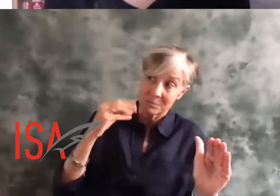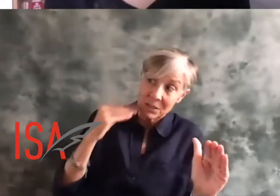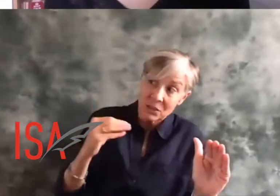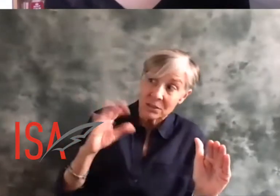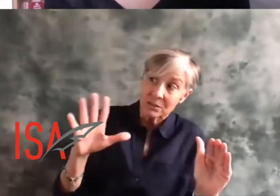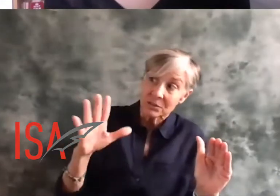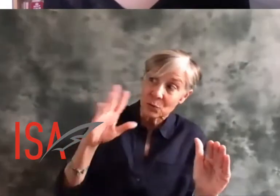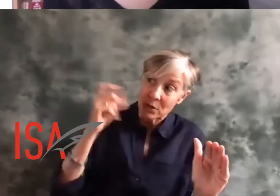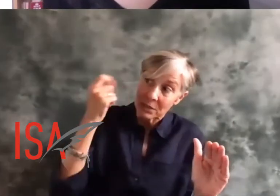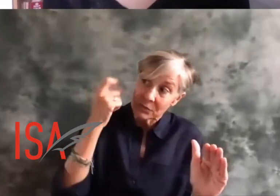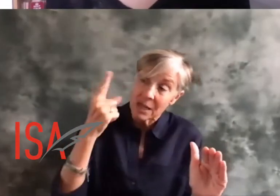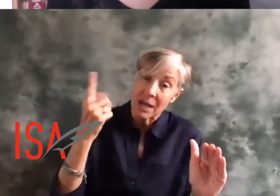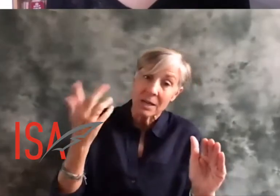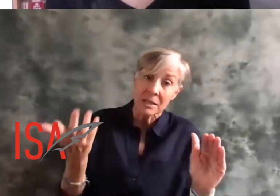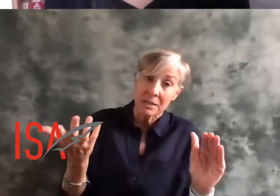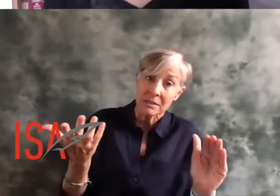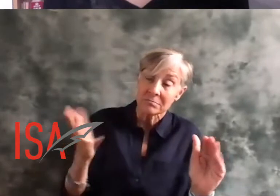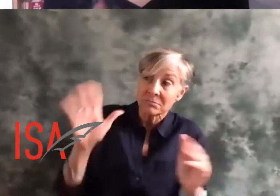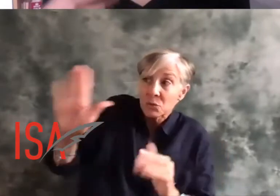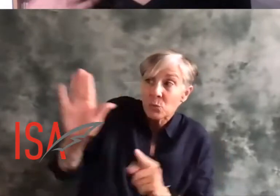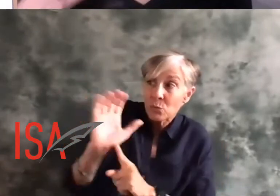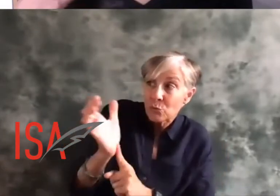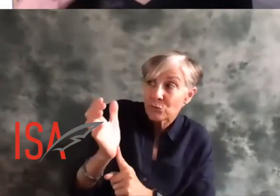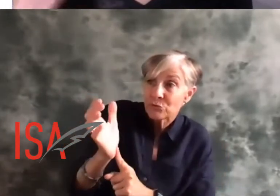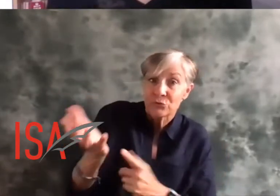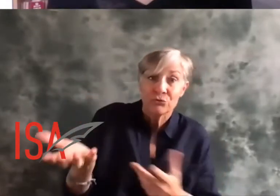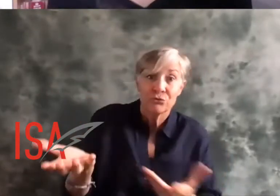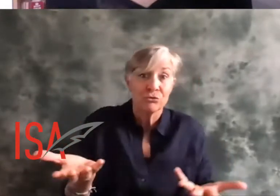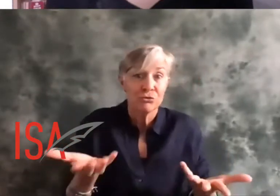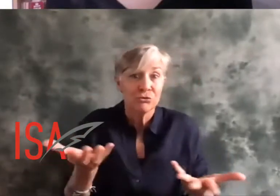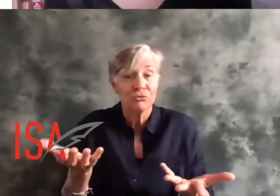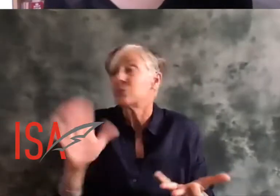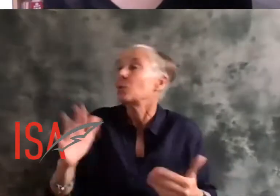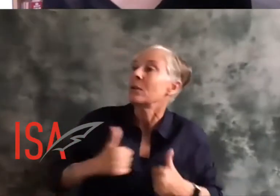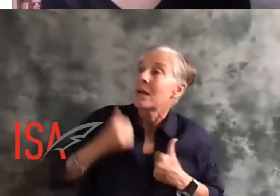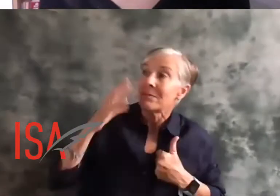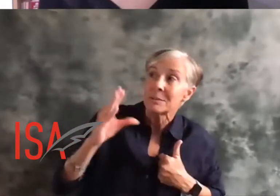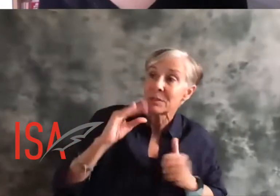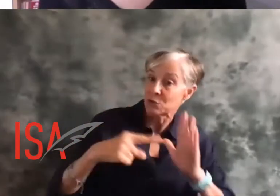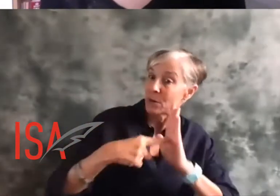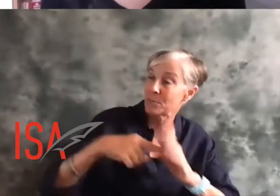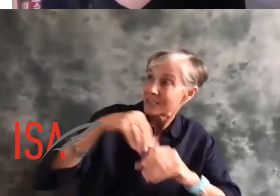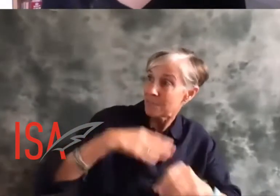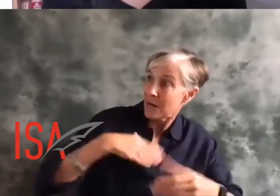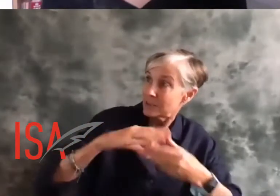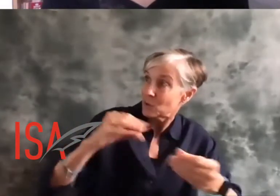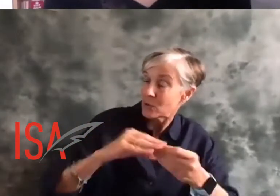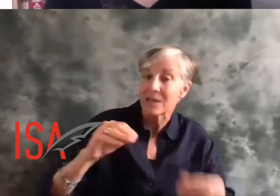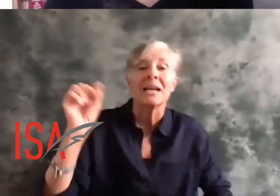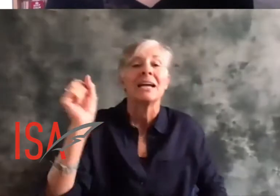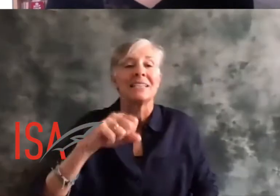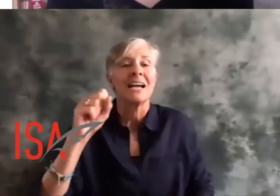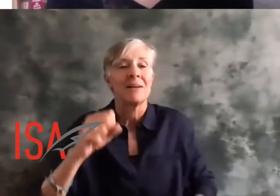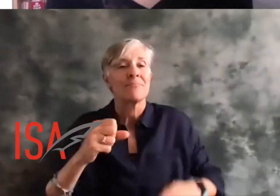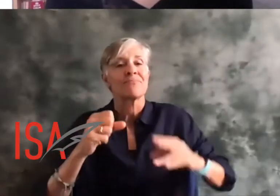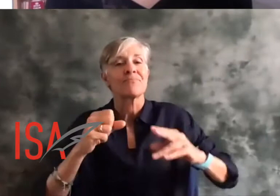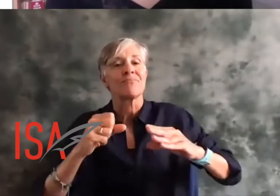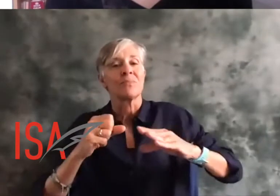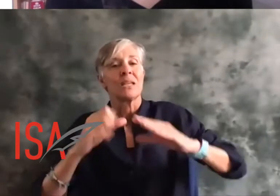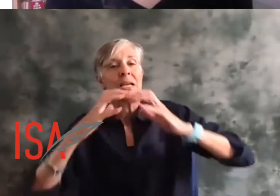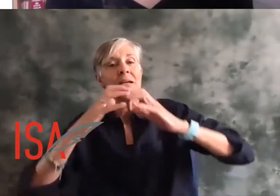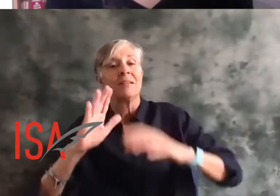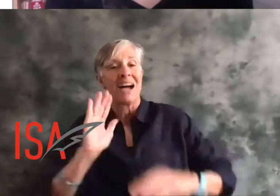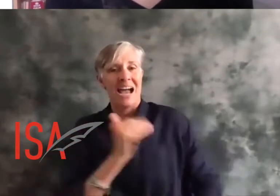their understanding of their culture or life experience. Right. It's breaking some of those stereotypes